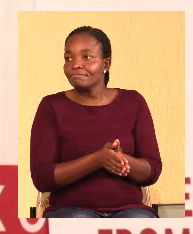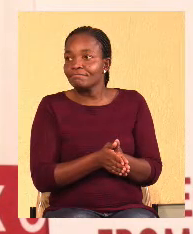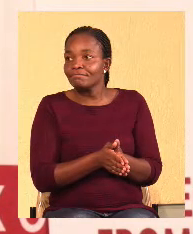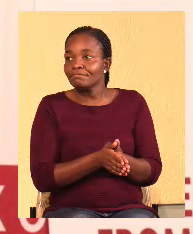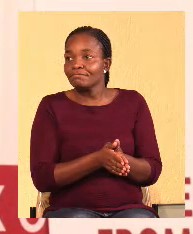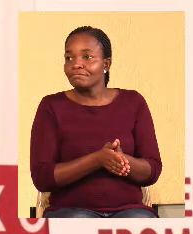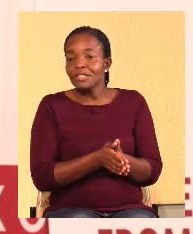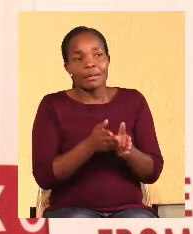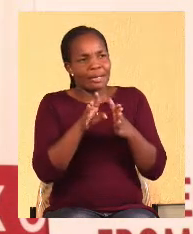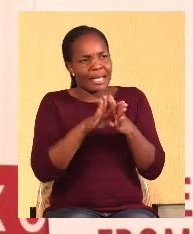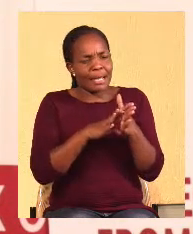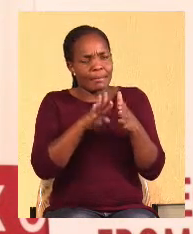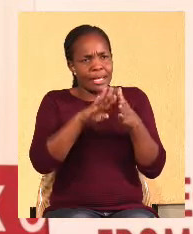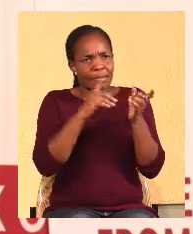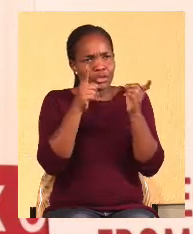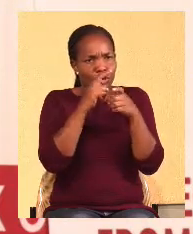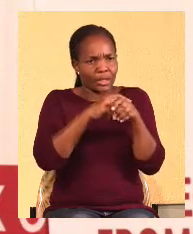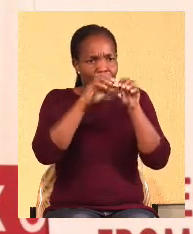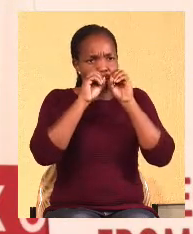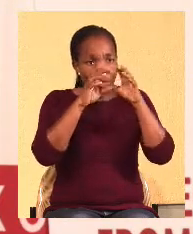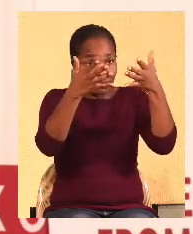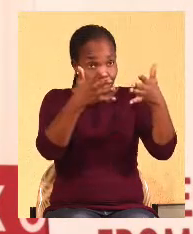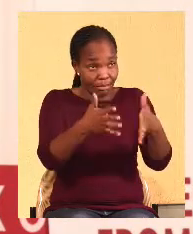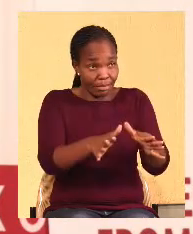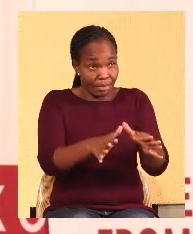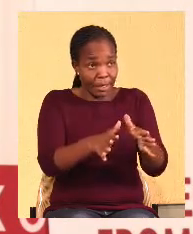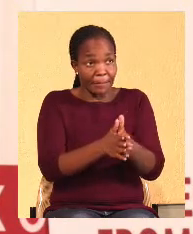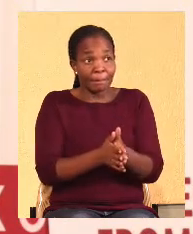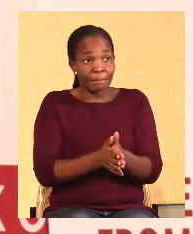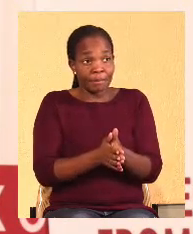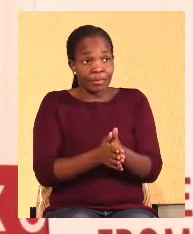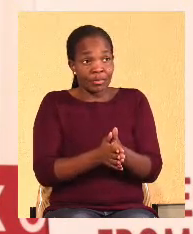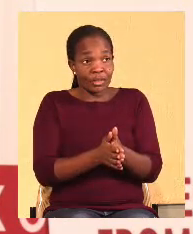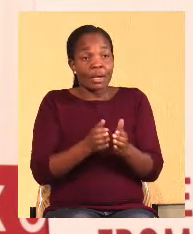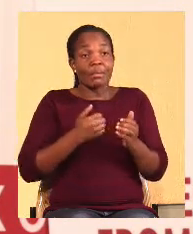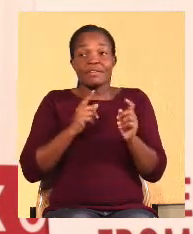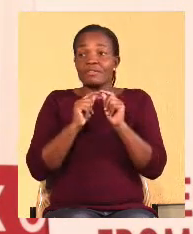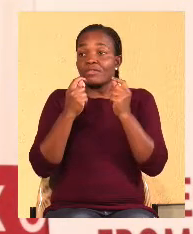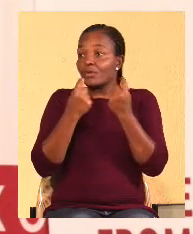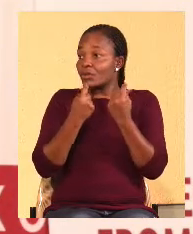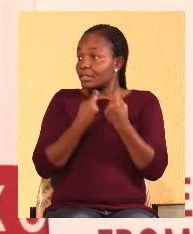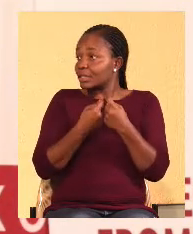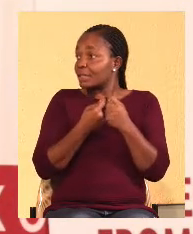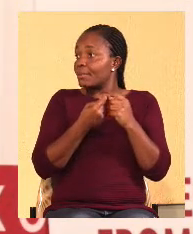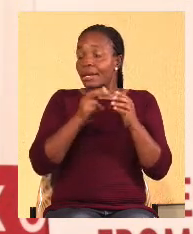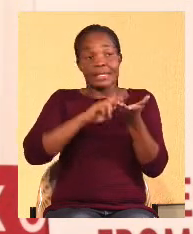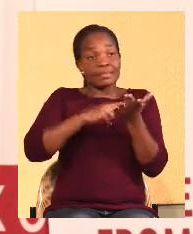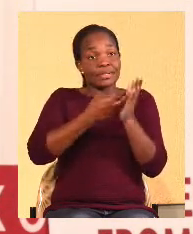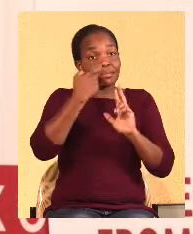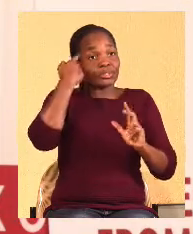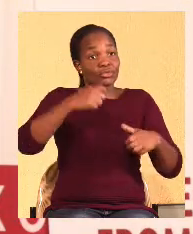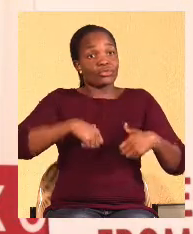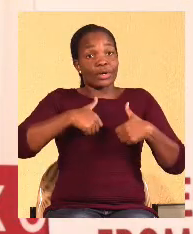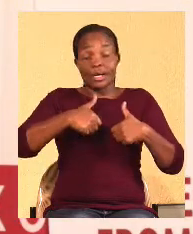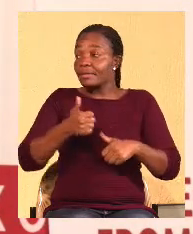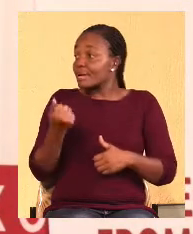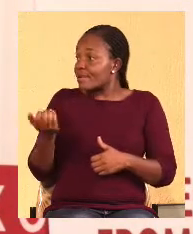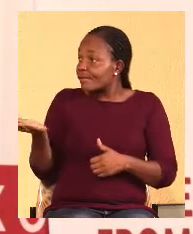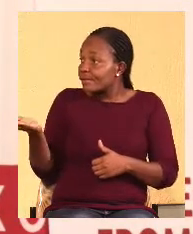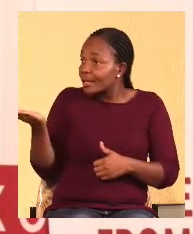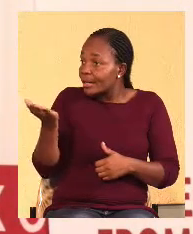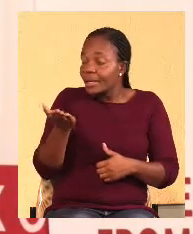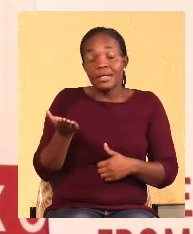another engagement. But the team from the Ministry of Health and Social Services, they are here, they remain here, and they will be